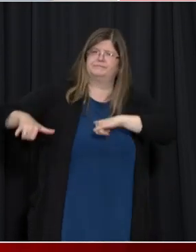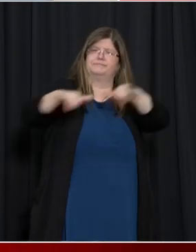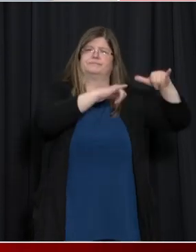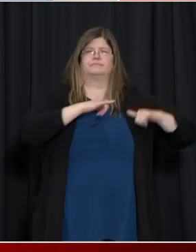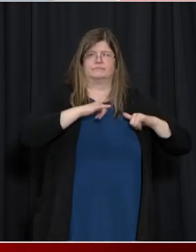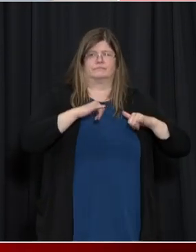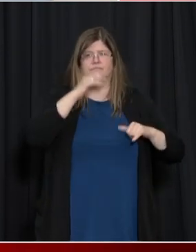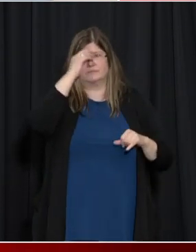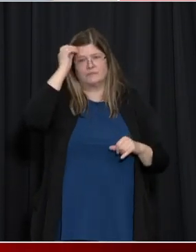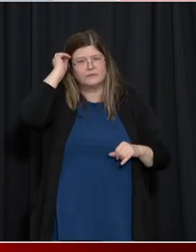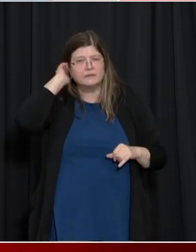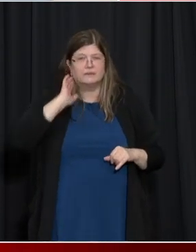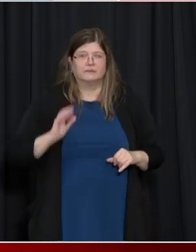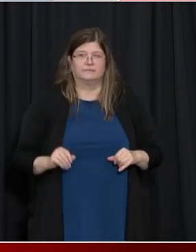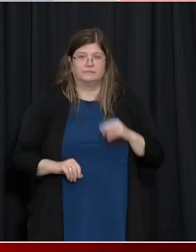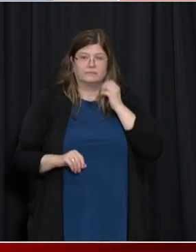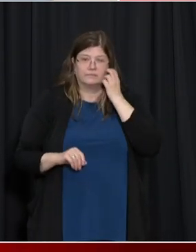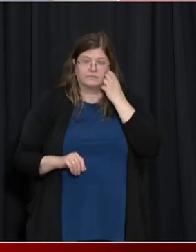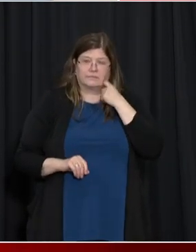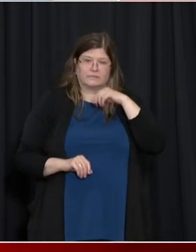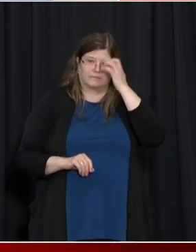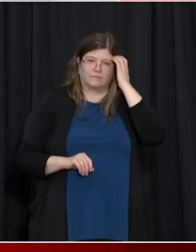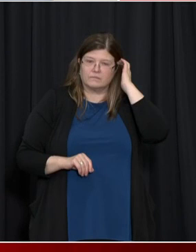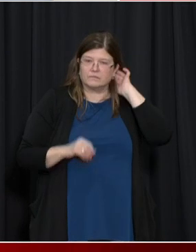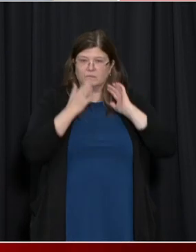Hi, Bennett with the Post here. Yes, I can hear you.